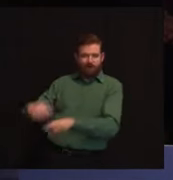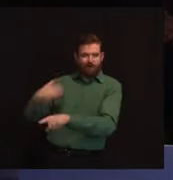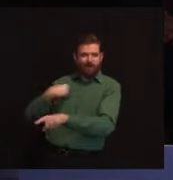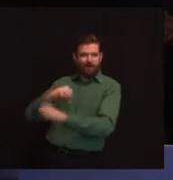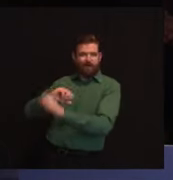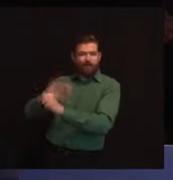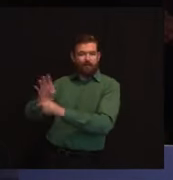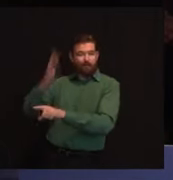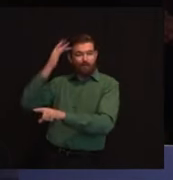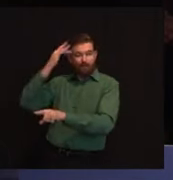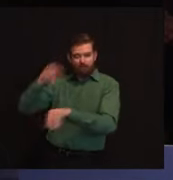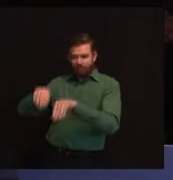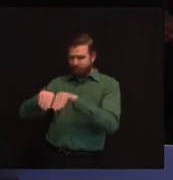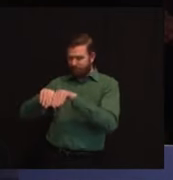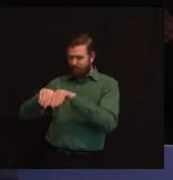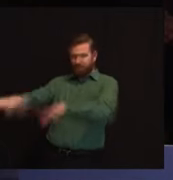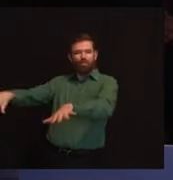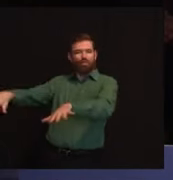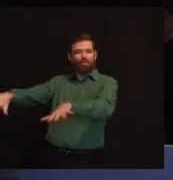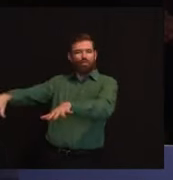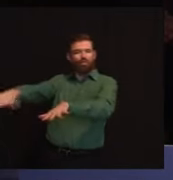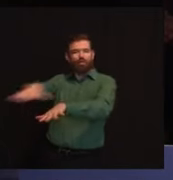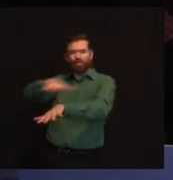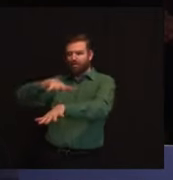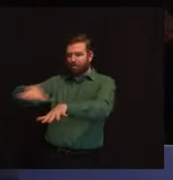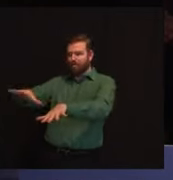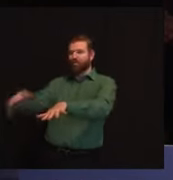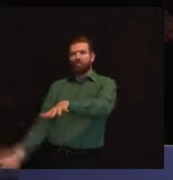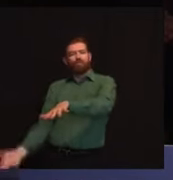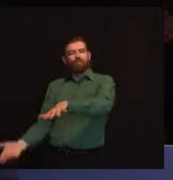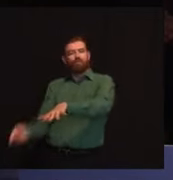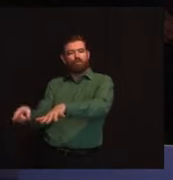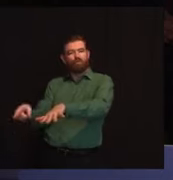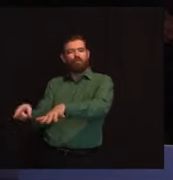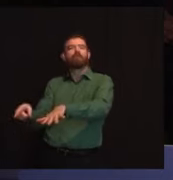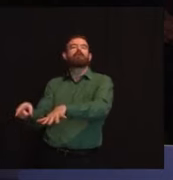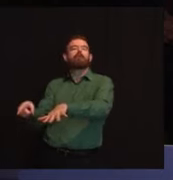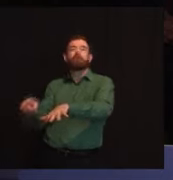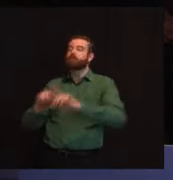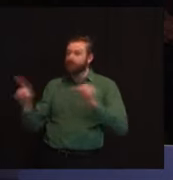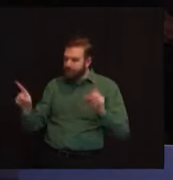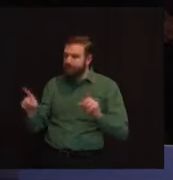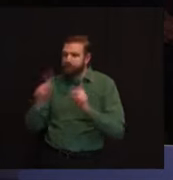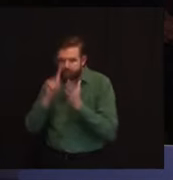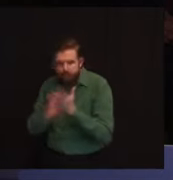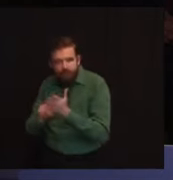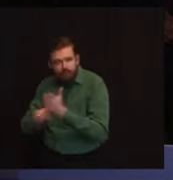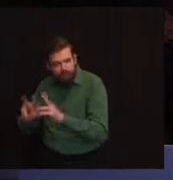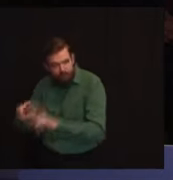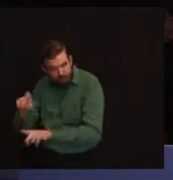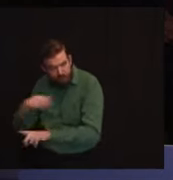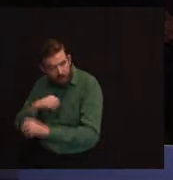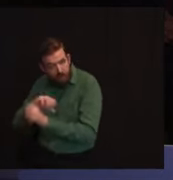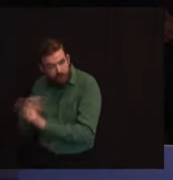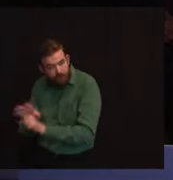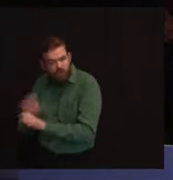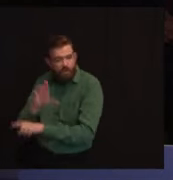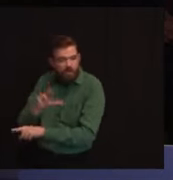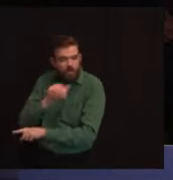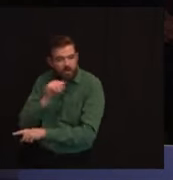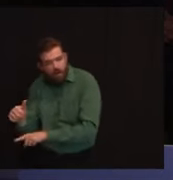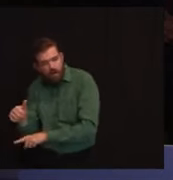And yes, we are working towards getting those numbers, and we would like to be able to put them out quickly. The problem is that some of them are not as easy to tease out as it